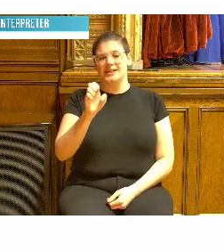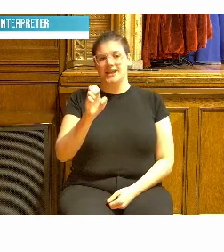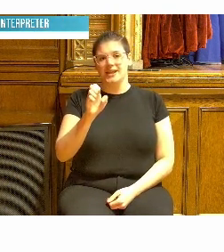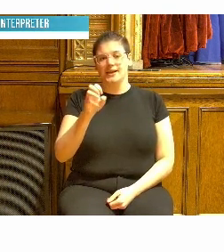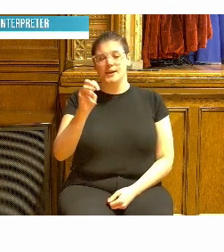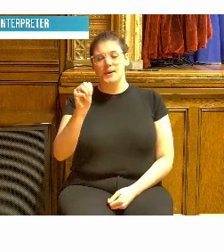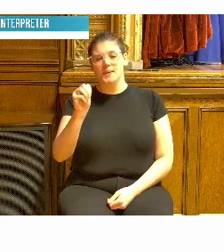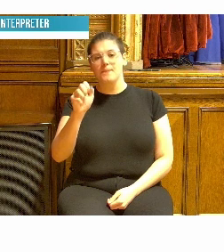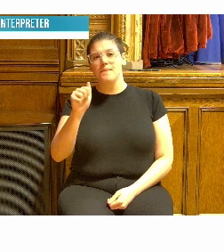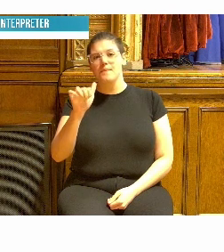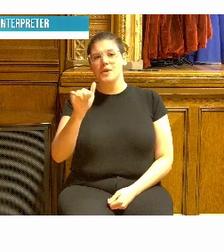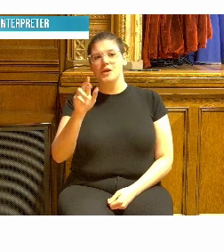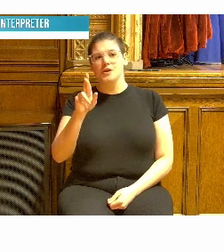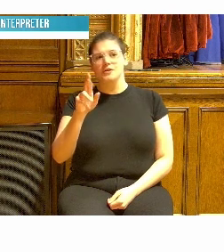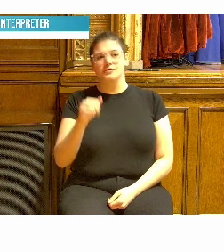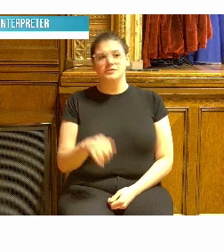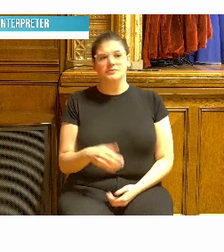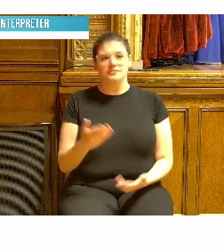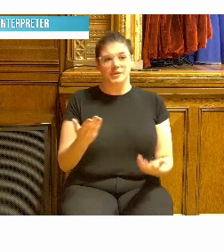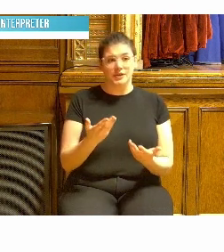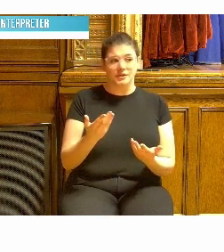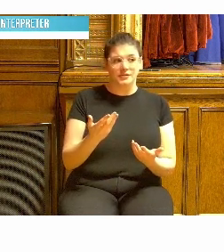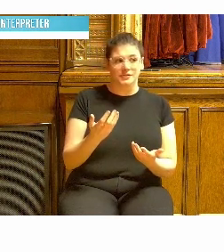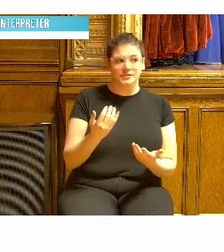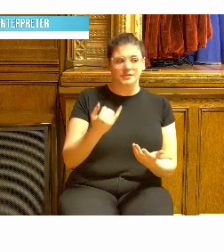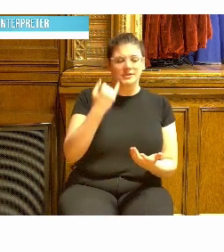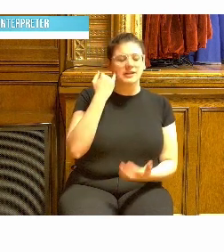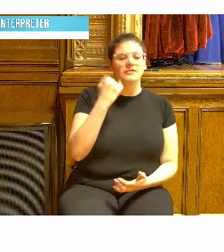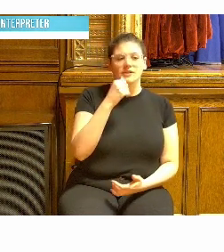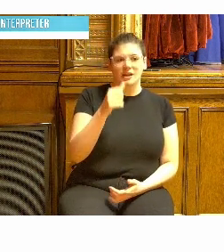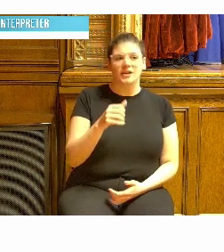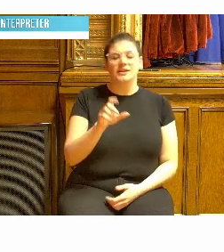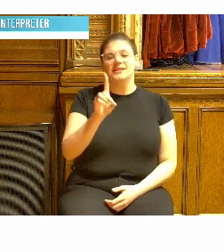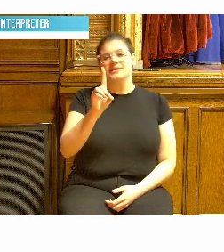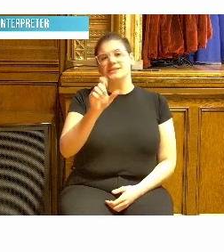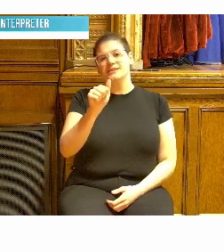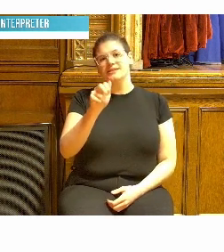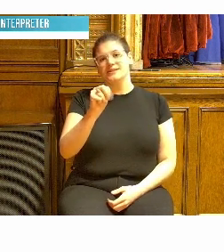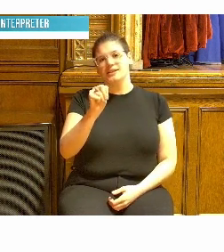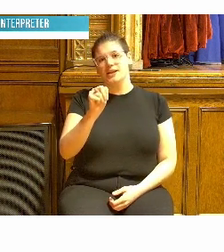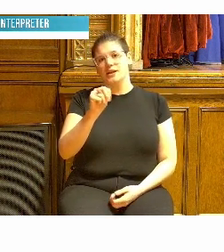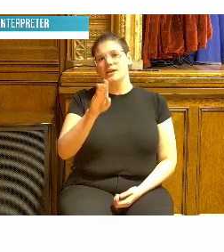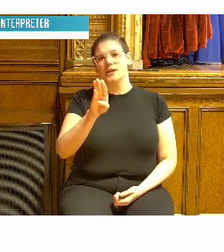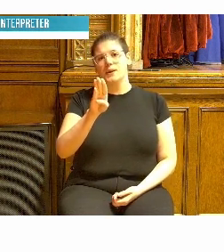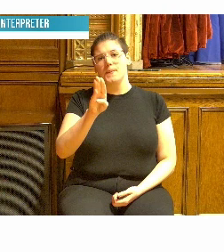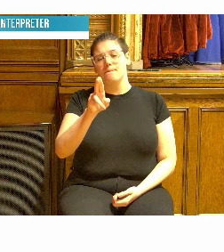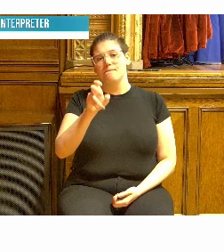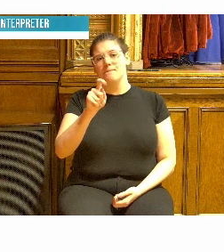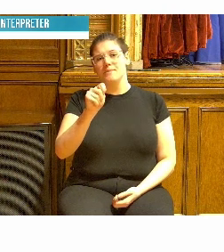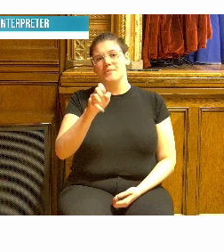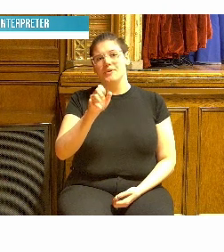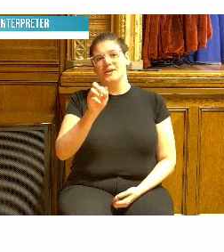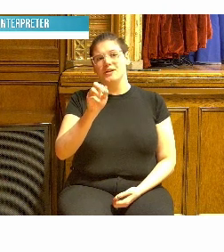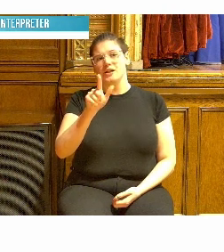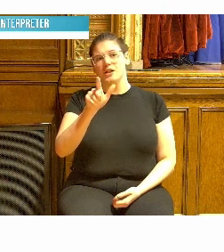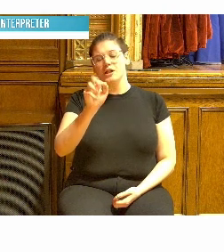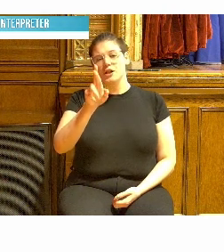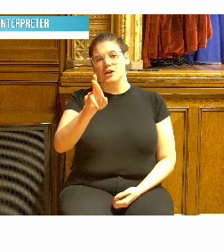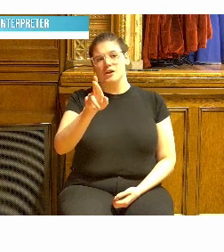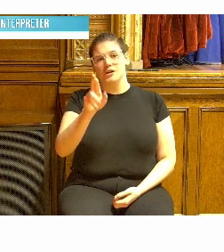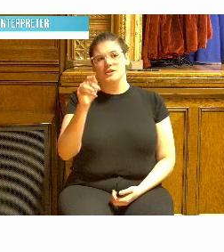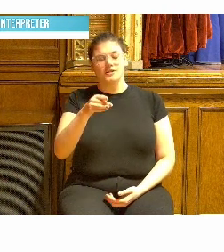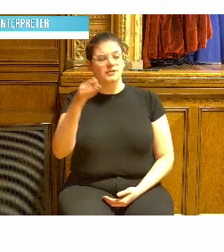If you're not here, we welcome Dan T. Butler, Ethelene Lawrence, and Elizabeth McGriff.